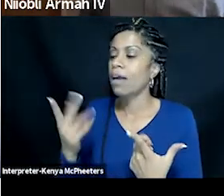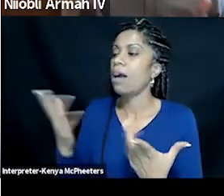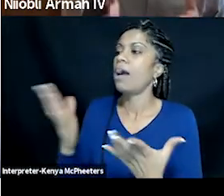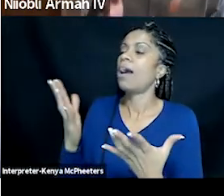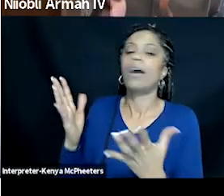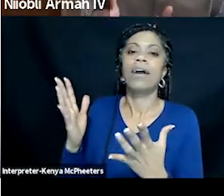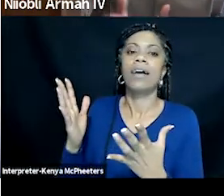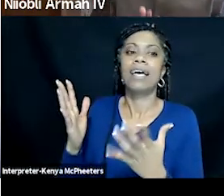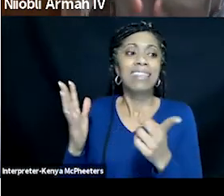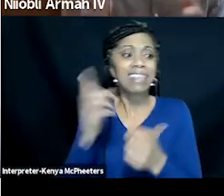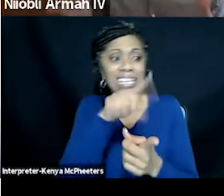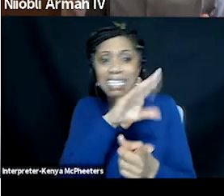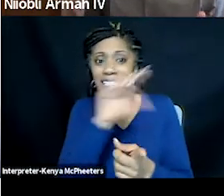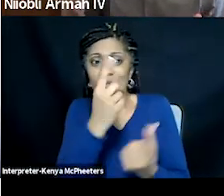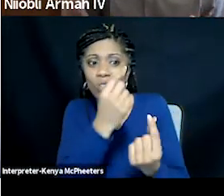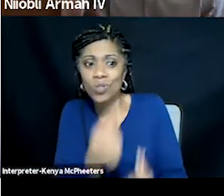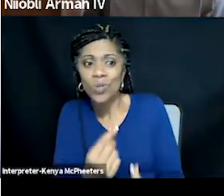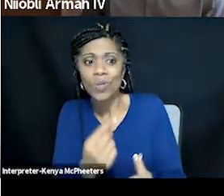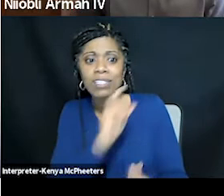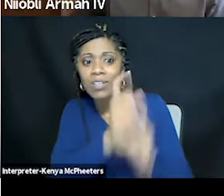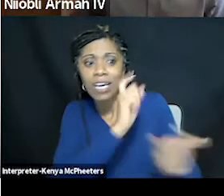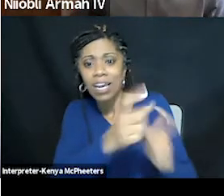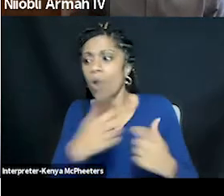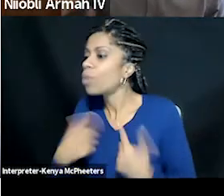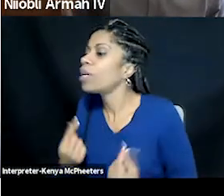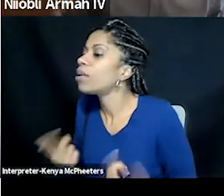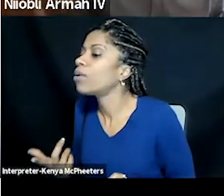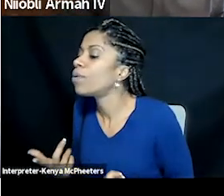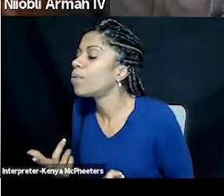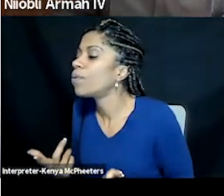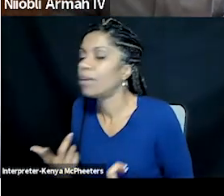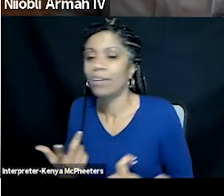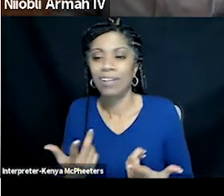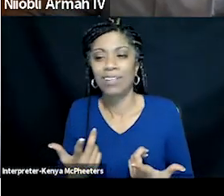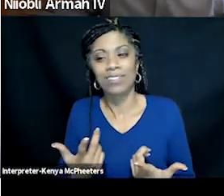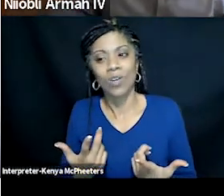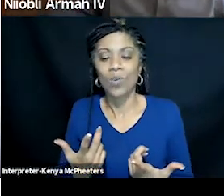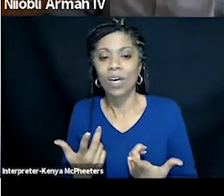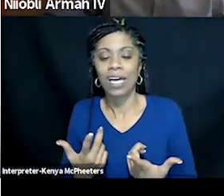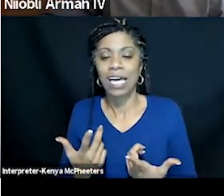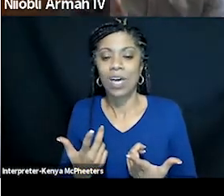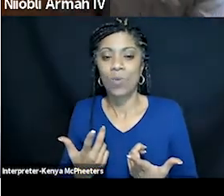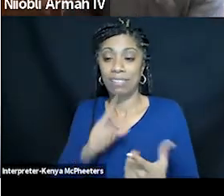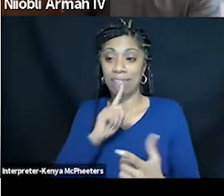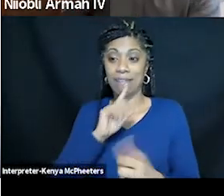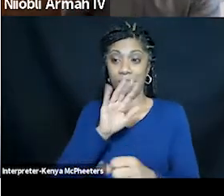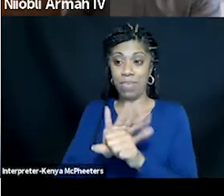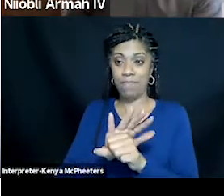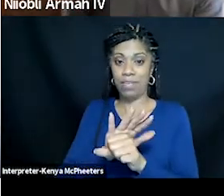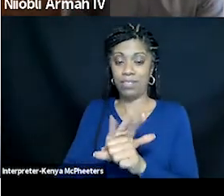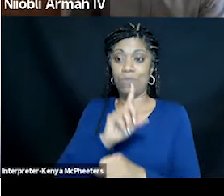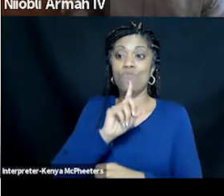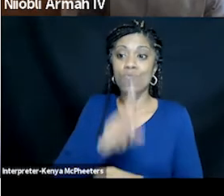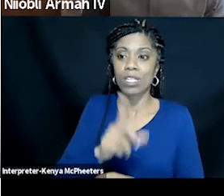equipped and positioned in a way with others in their foundations to get their leaders to not only just make bold commitments, but to actually double down on